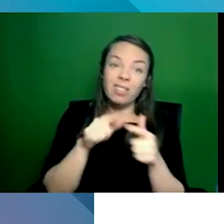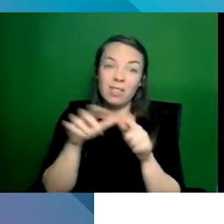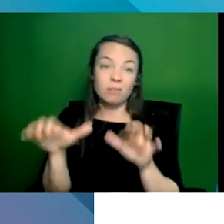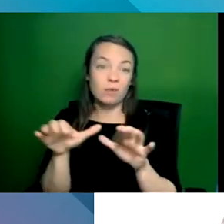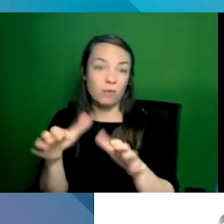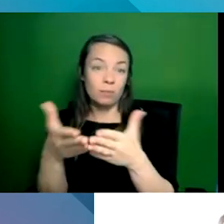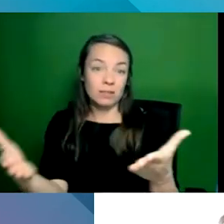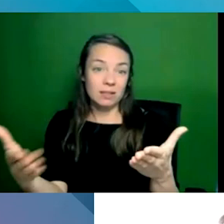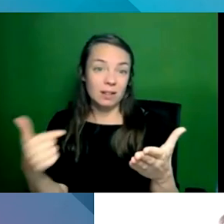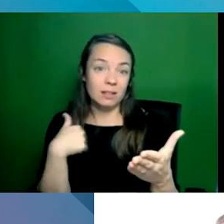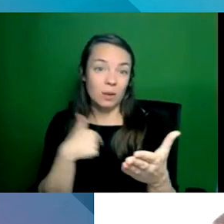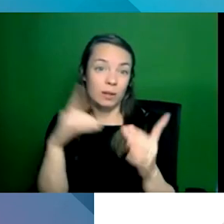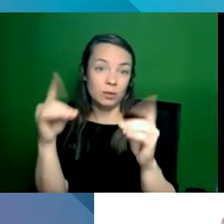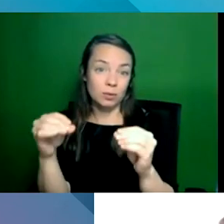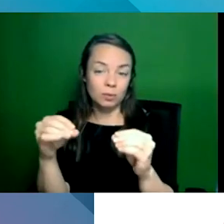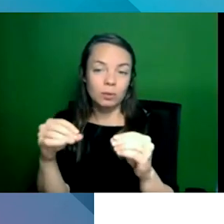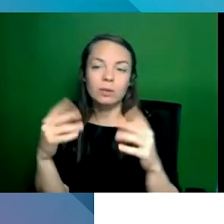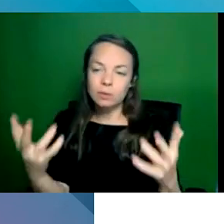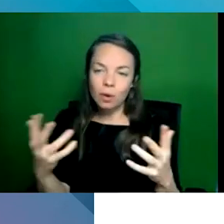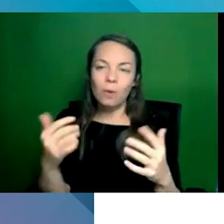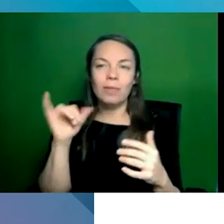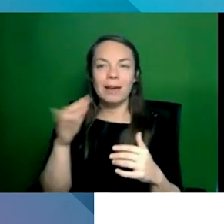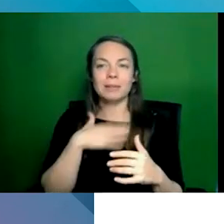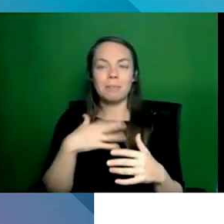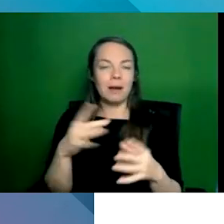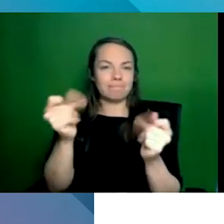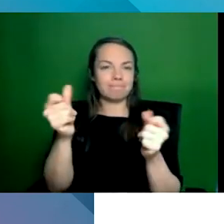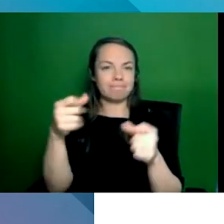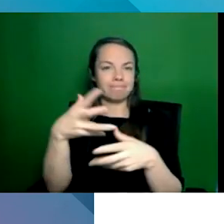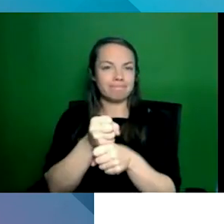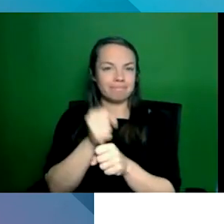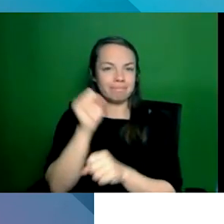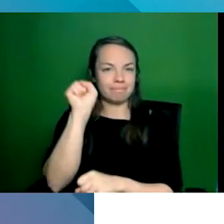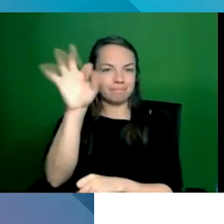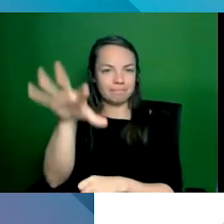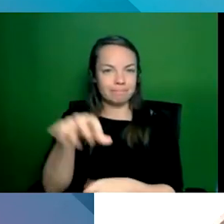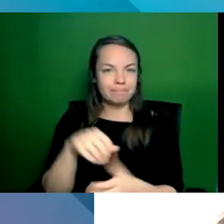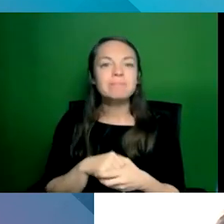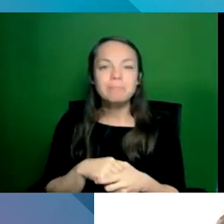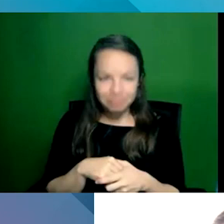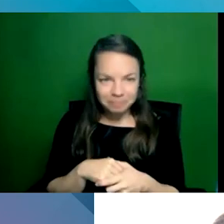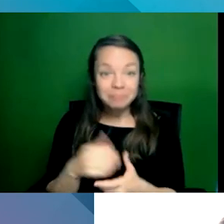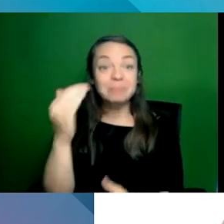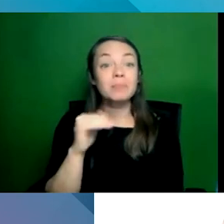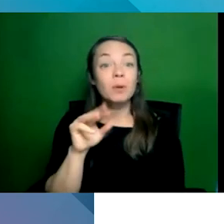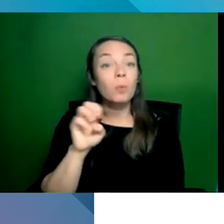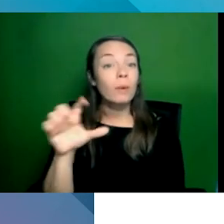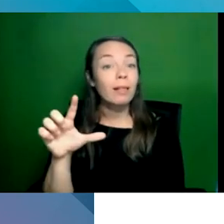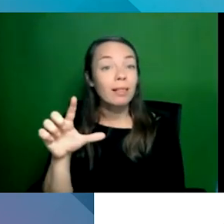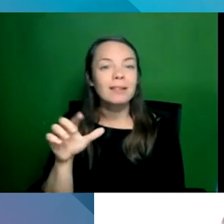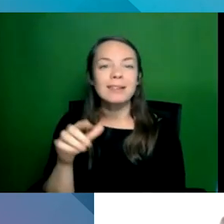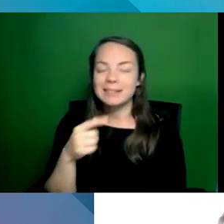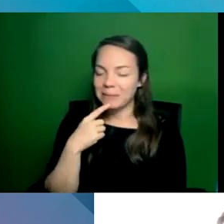good. And so that's my rapid thought. Thanks, Jeff. Will? I'll be very brief. I